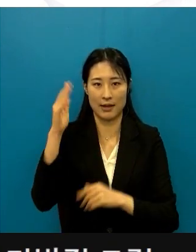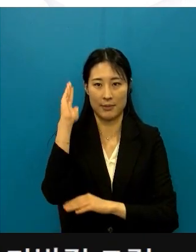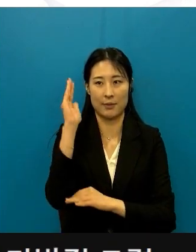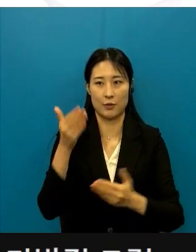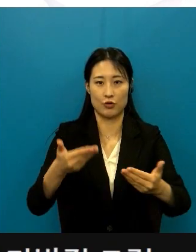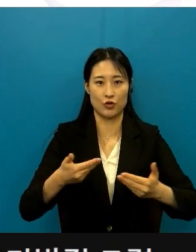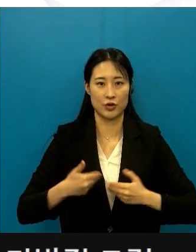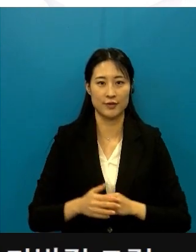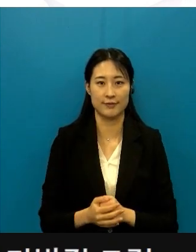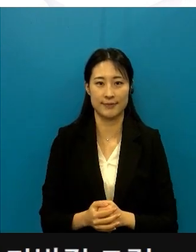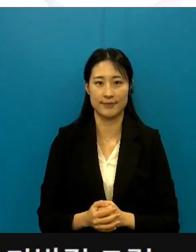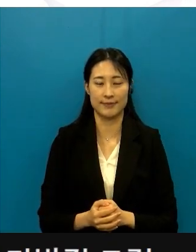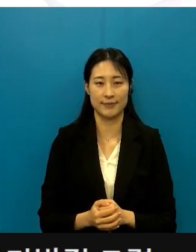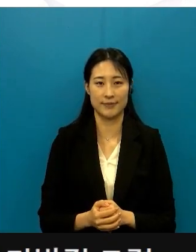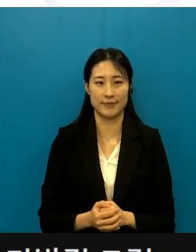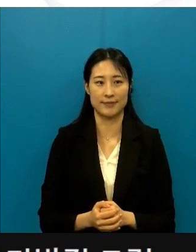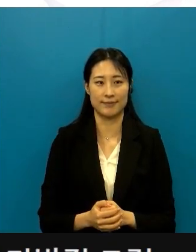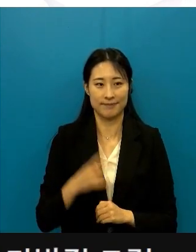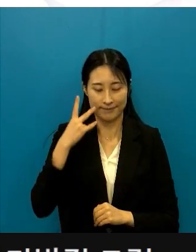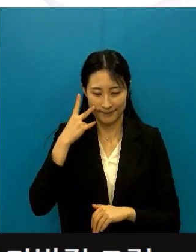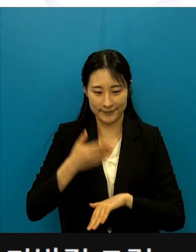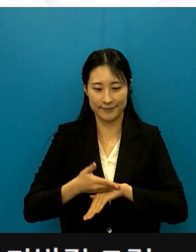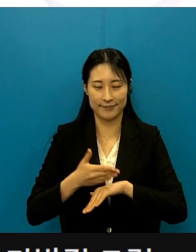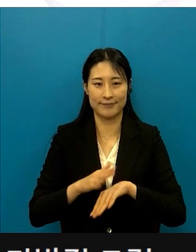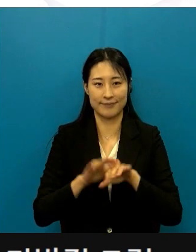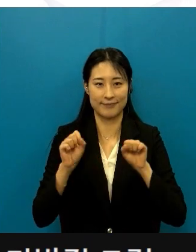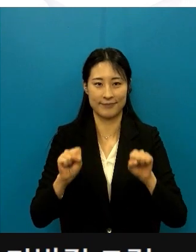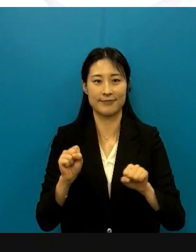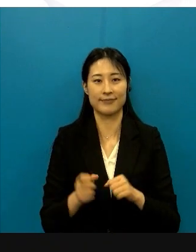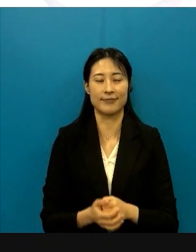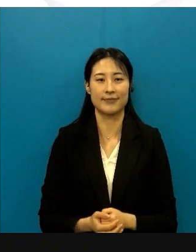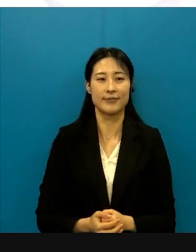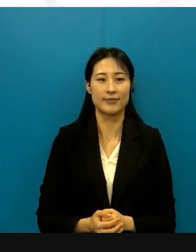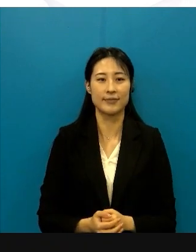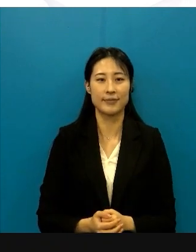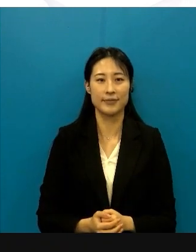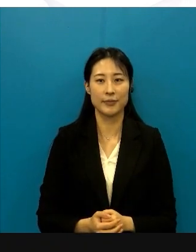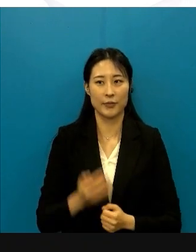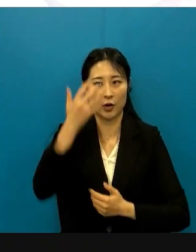Thank you, Chair. I will share my slide.